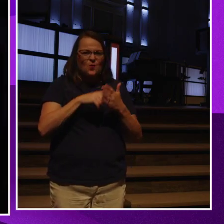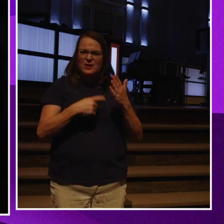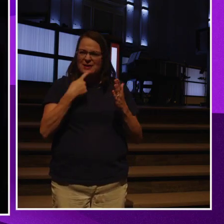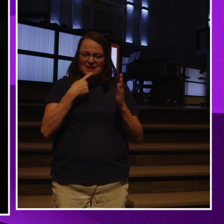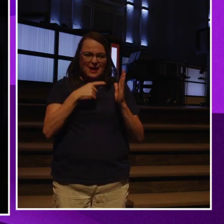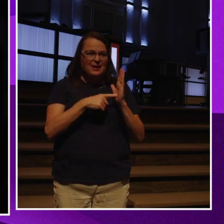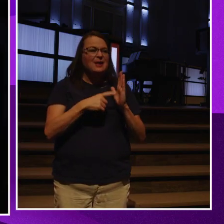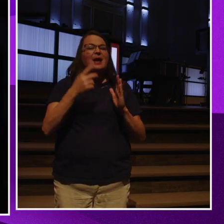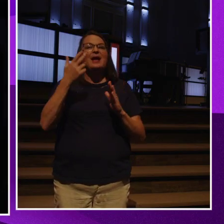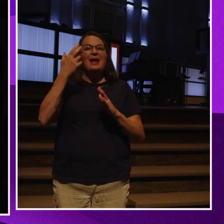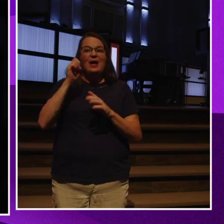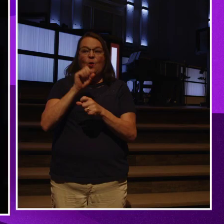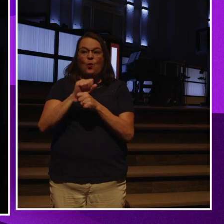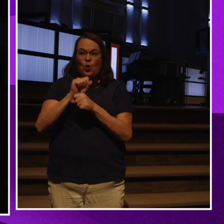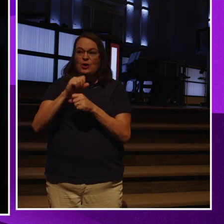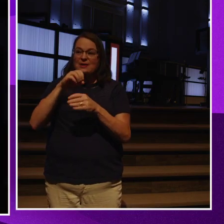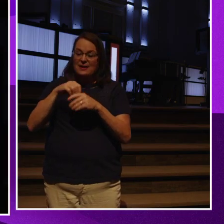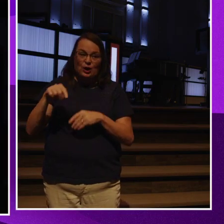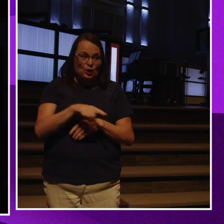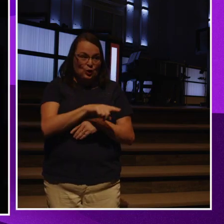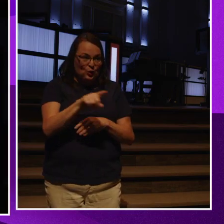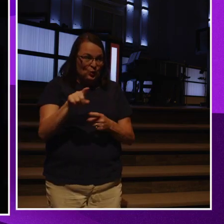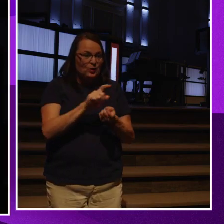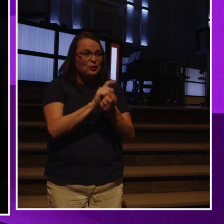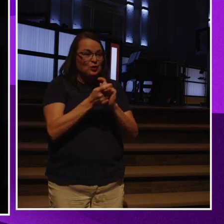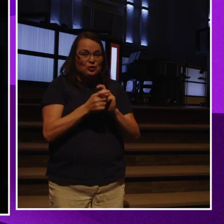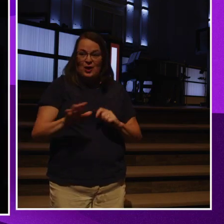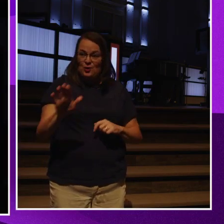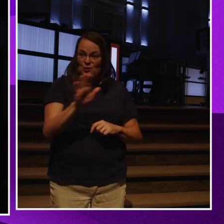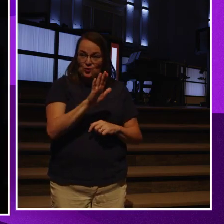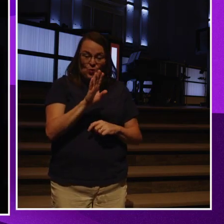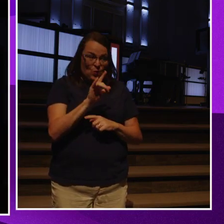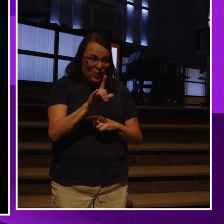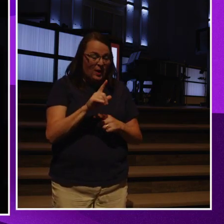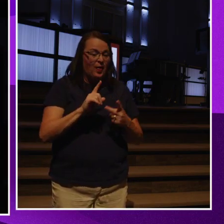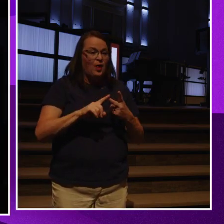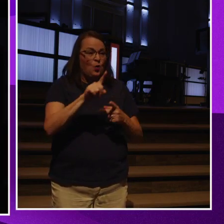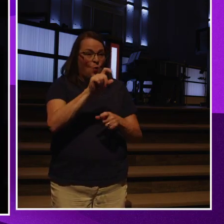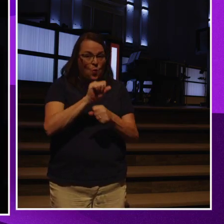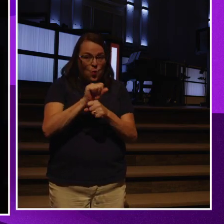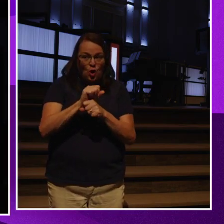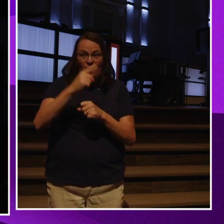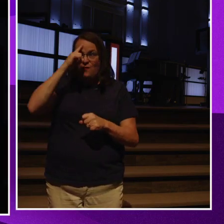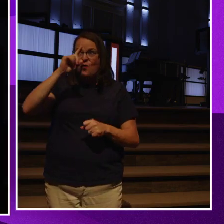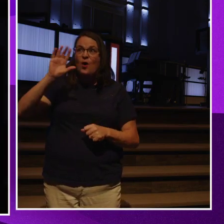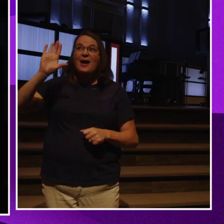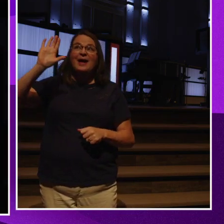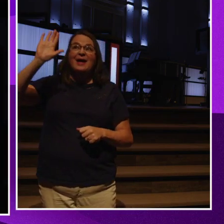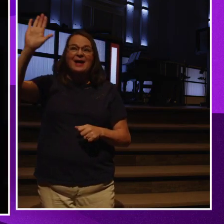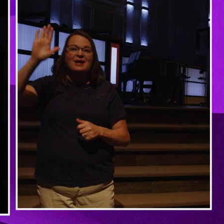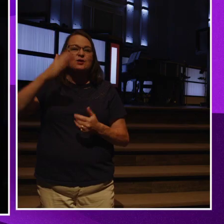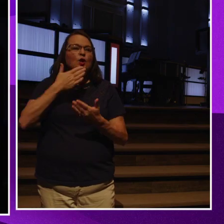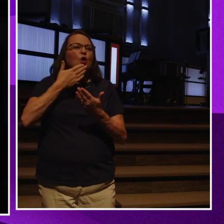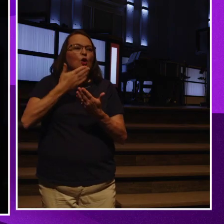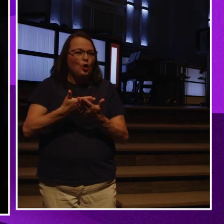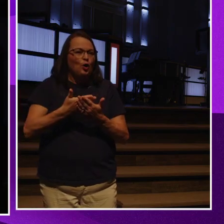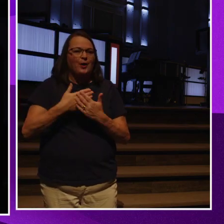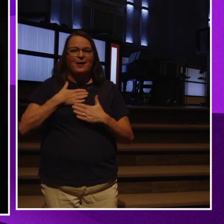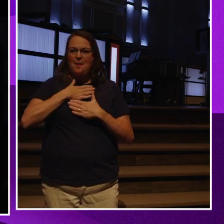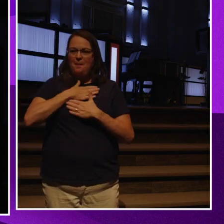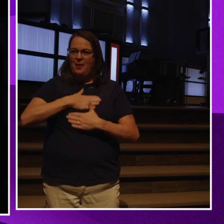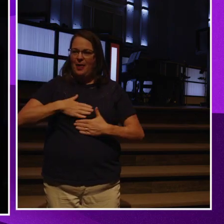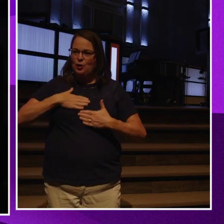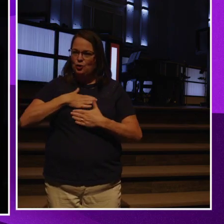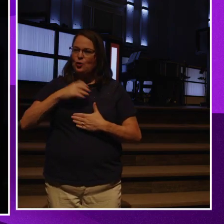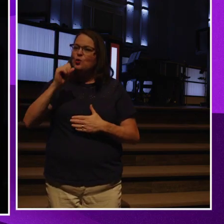He works in you to change your will, to cause you to work for his good pleasure, so that you